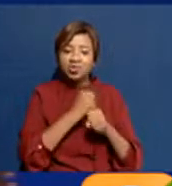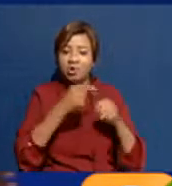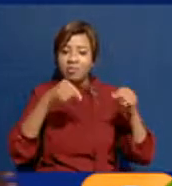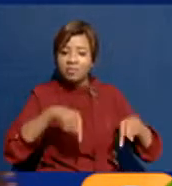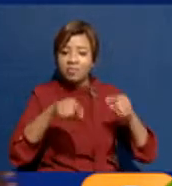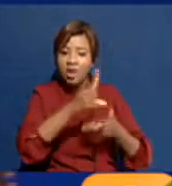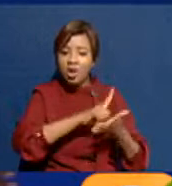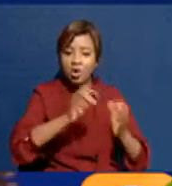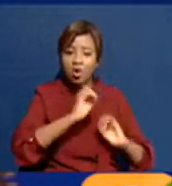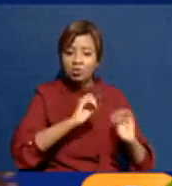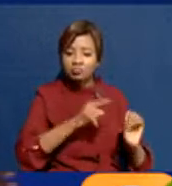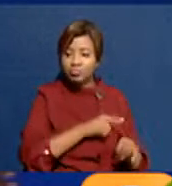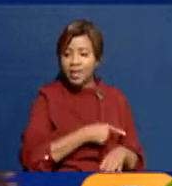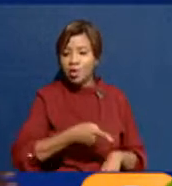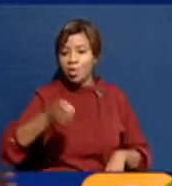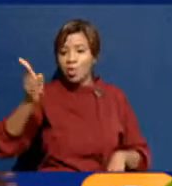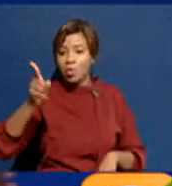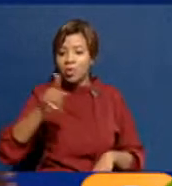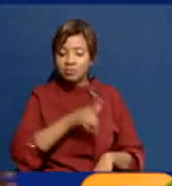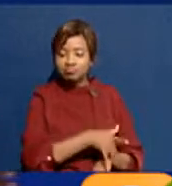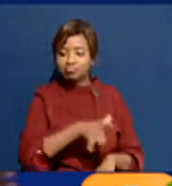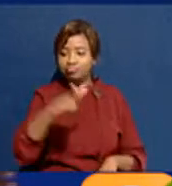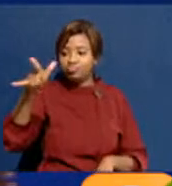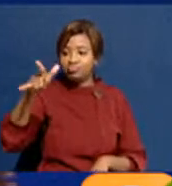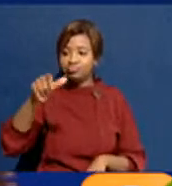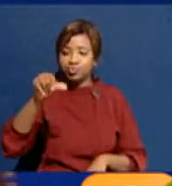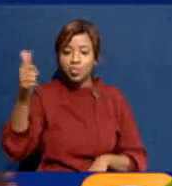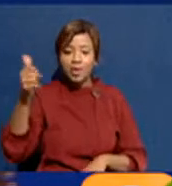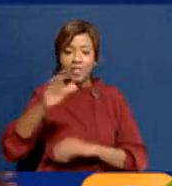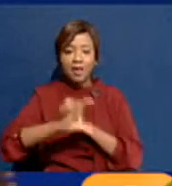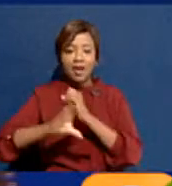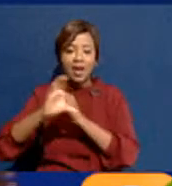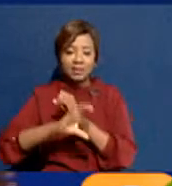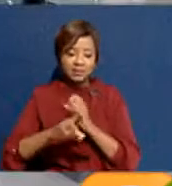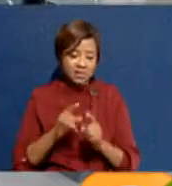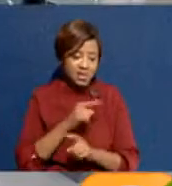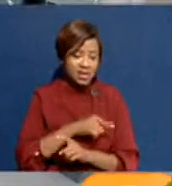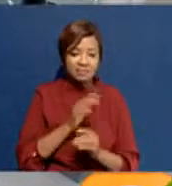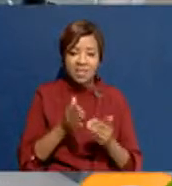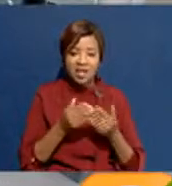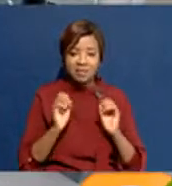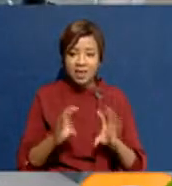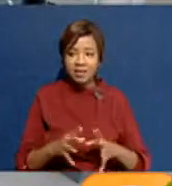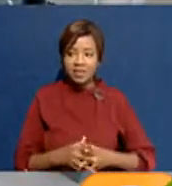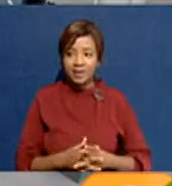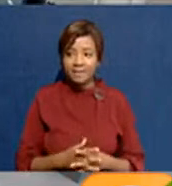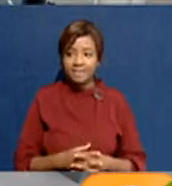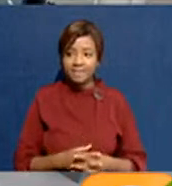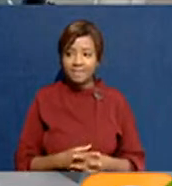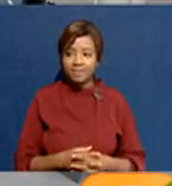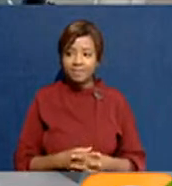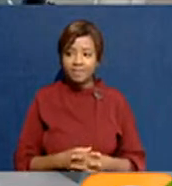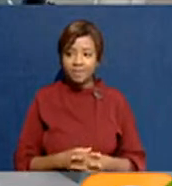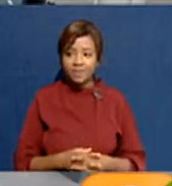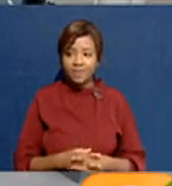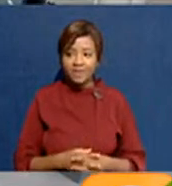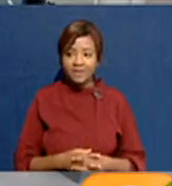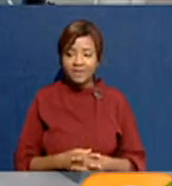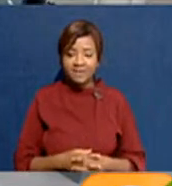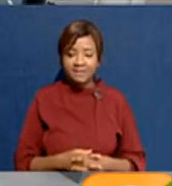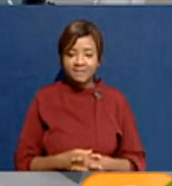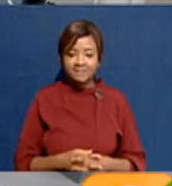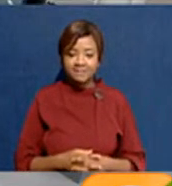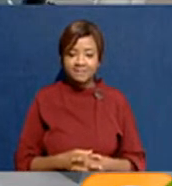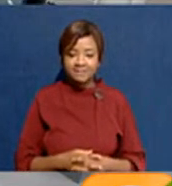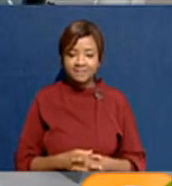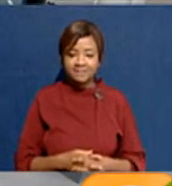fire elsewhere, and you leave your own home, you know, burning down? And on that note, I definitely want to bring the First Lady in, because personnel and, you